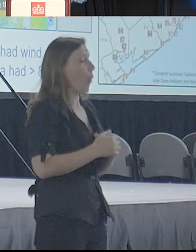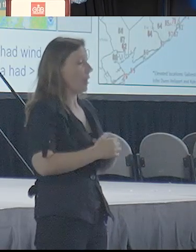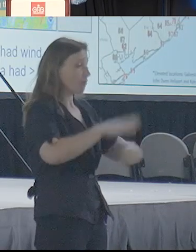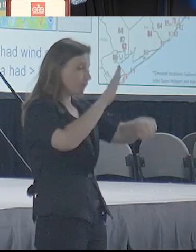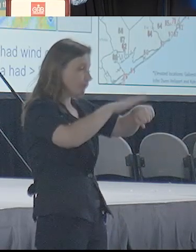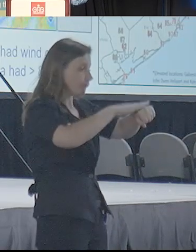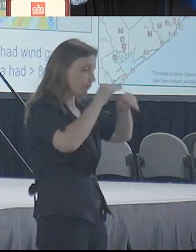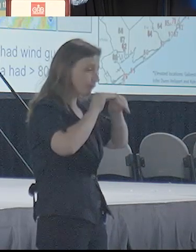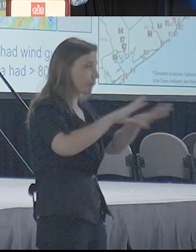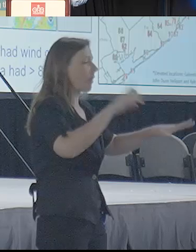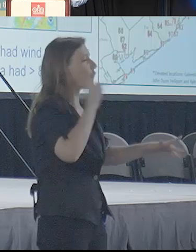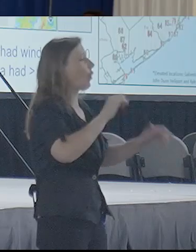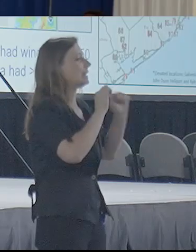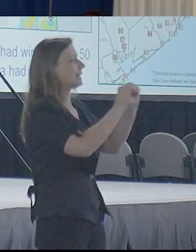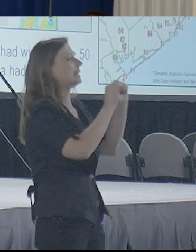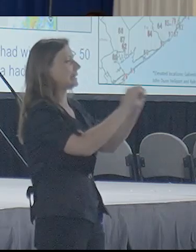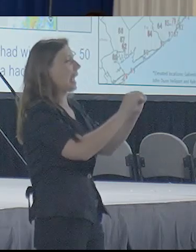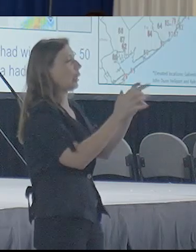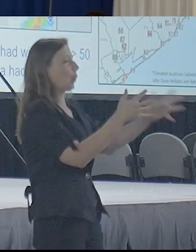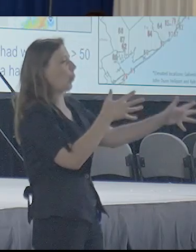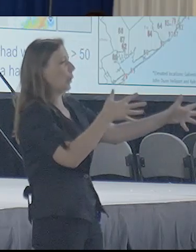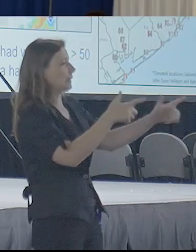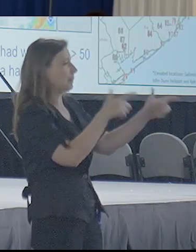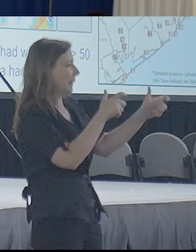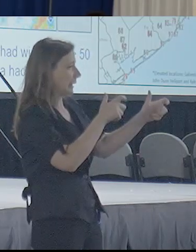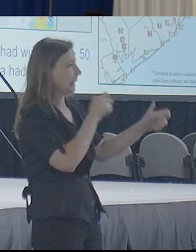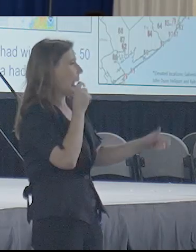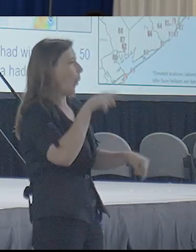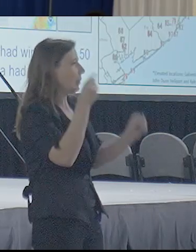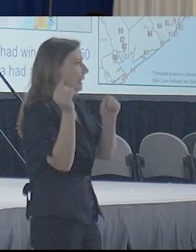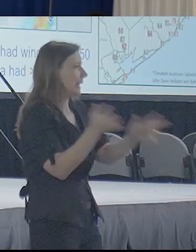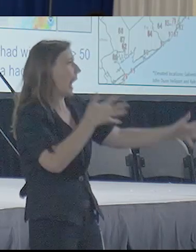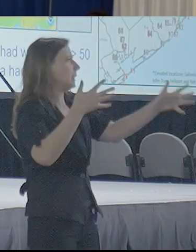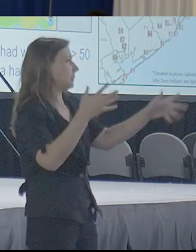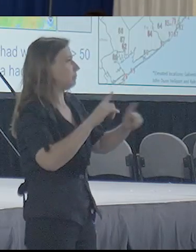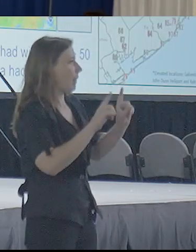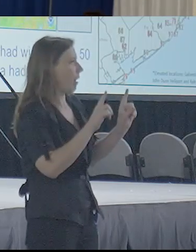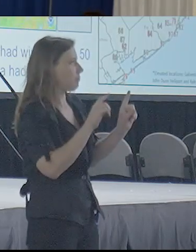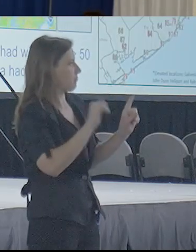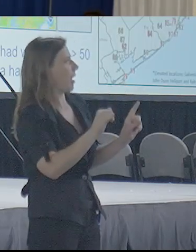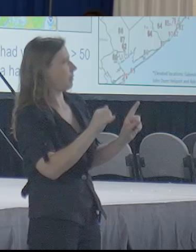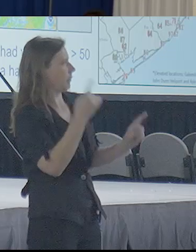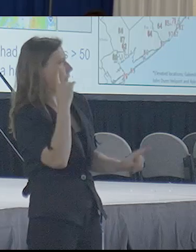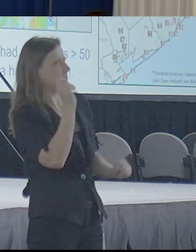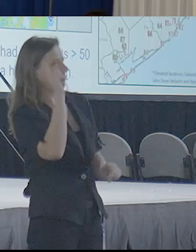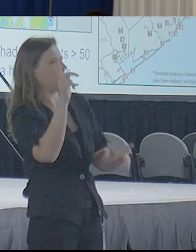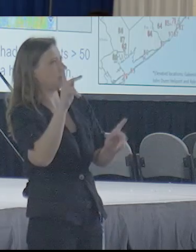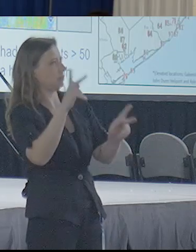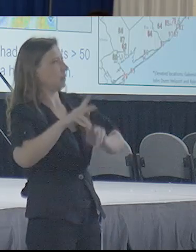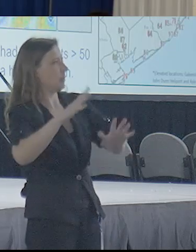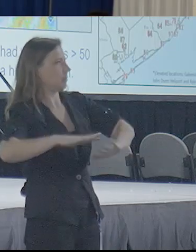warnings for sustained wind speeds, not necessarily gusts. And so this, I think, actually surprised some people because here we are